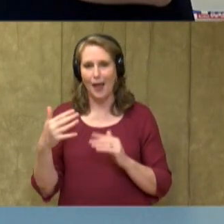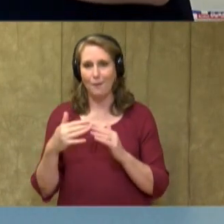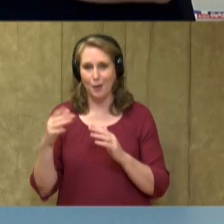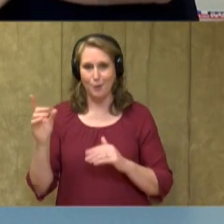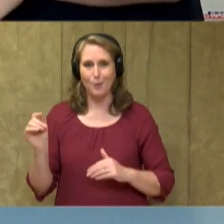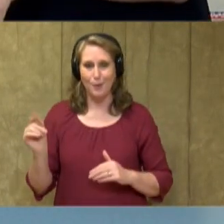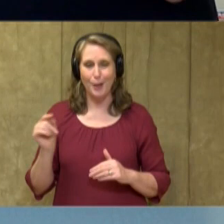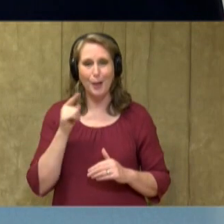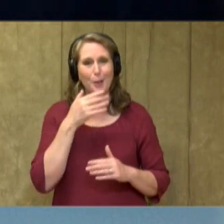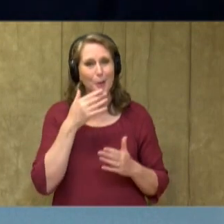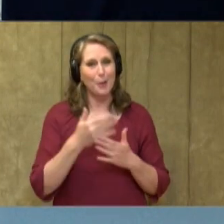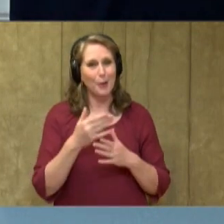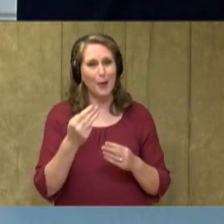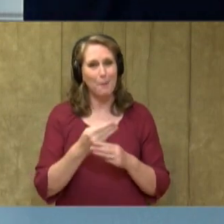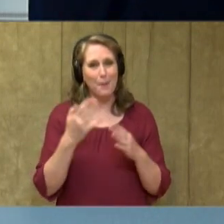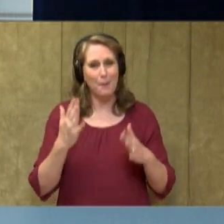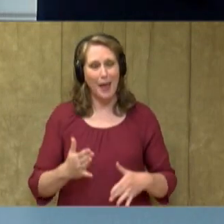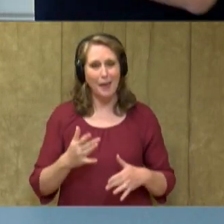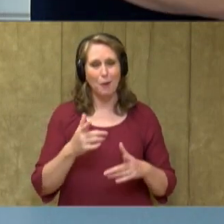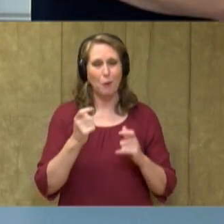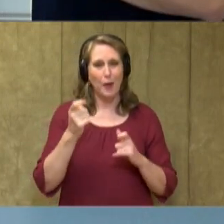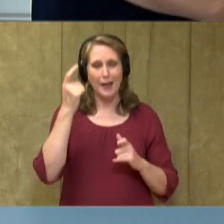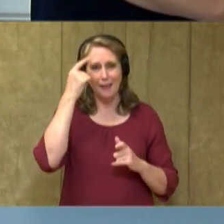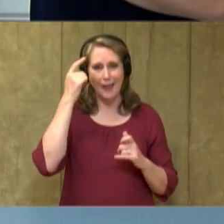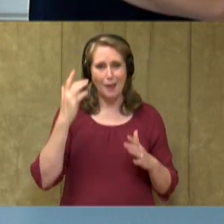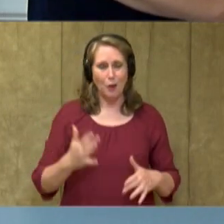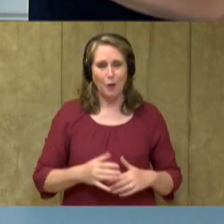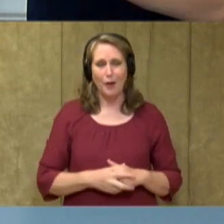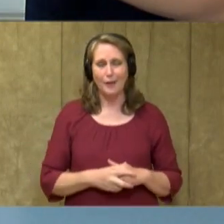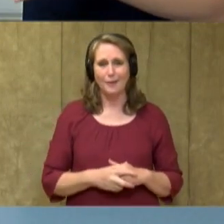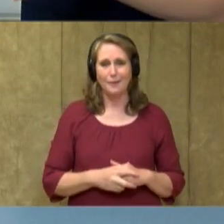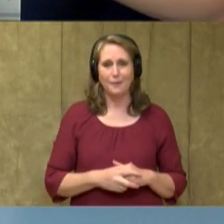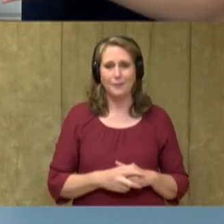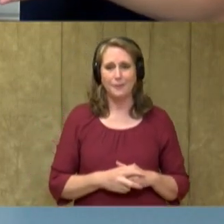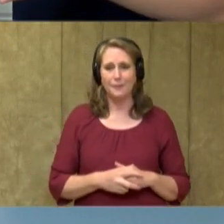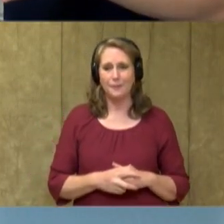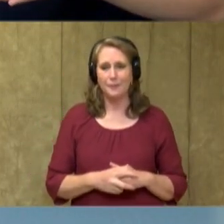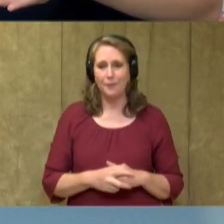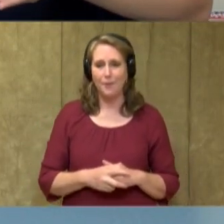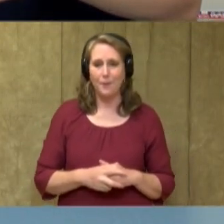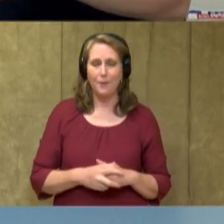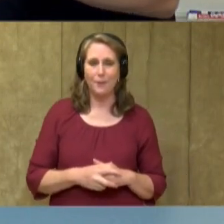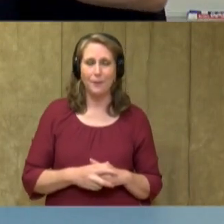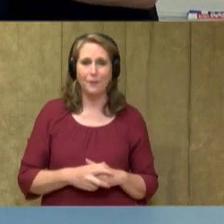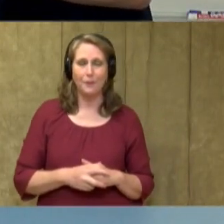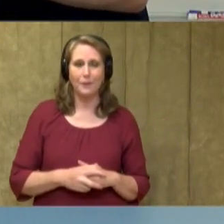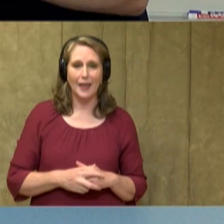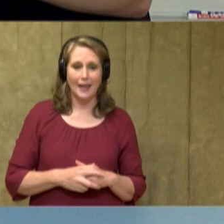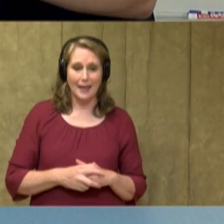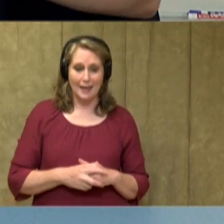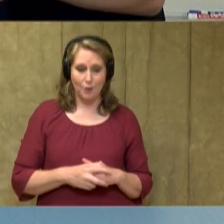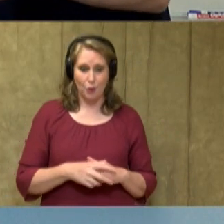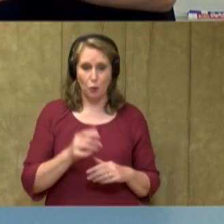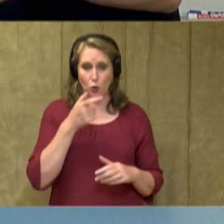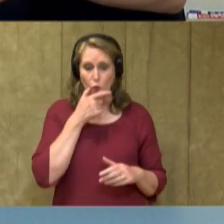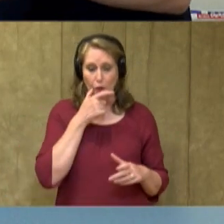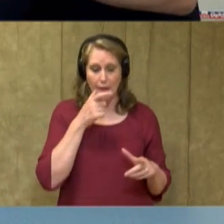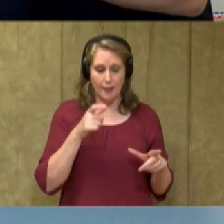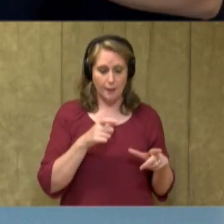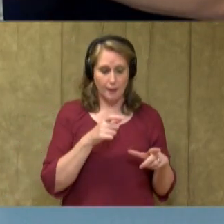great mathematician, a quick thinker, and very bright. So he arranged his